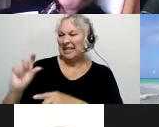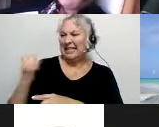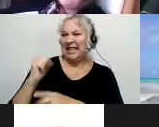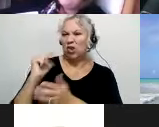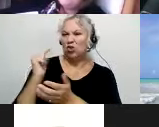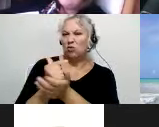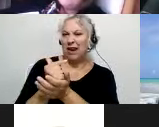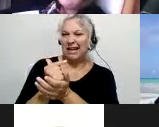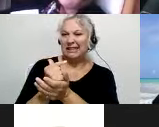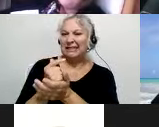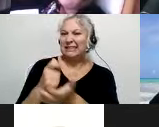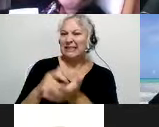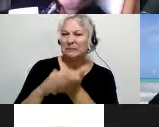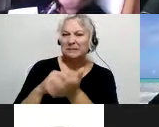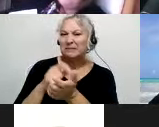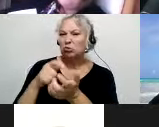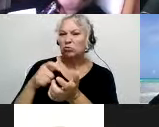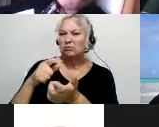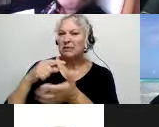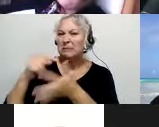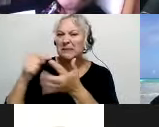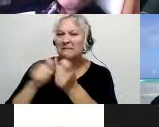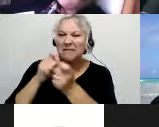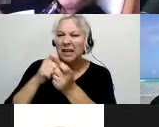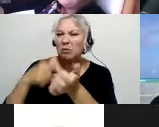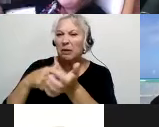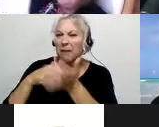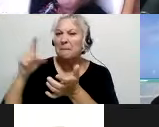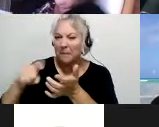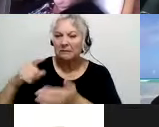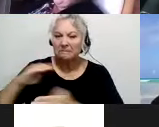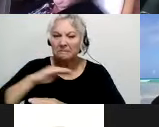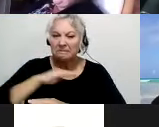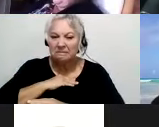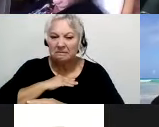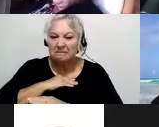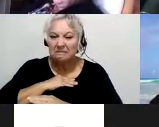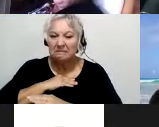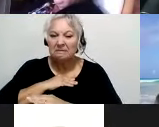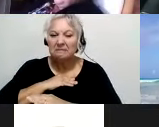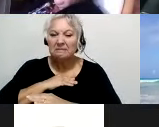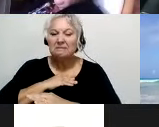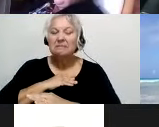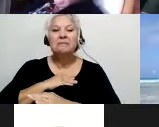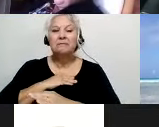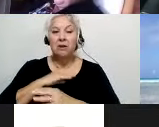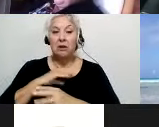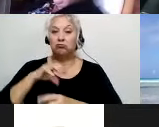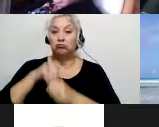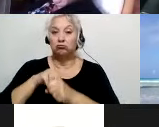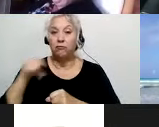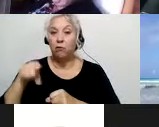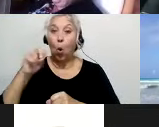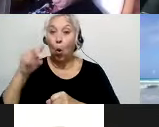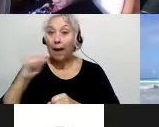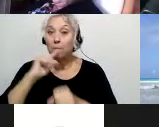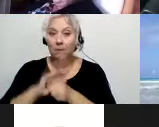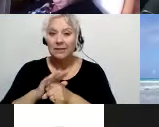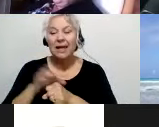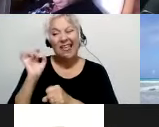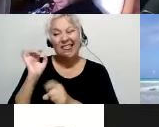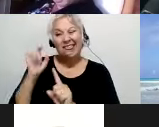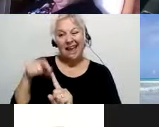certain requirements that students must meet to be able to be eligible for OK Promise. And OK Promise is